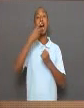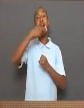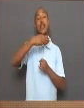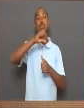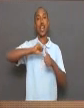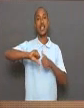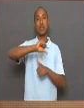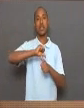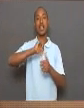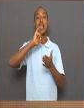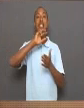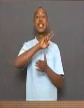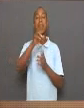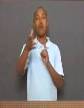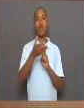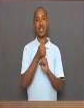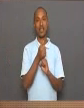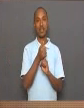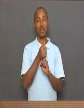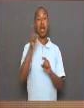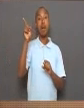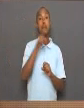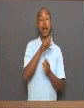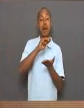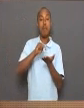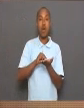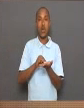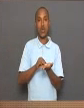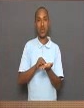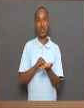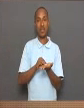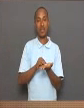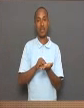hydrogen atoms they contain per molecule.